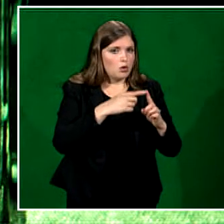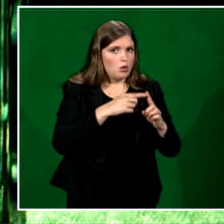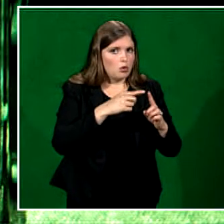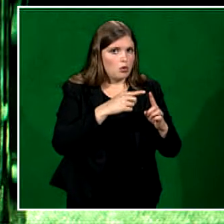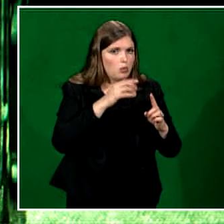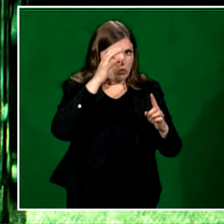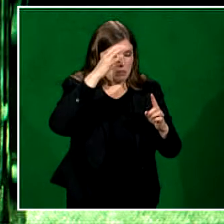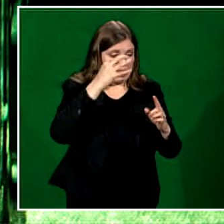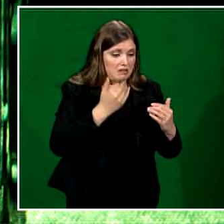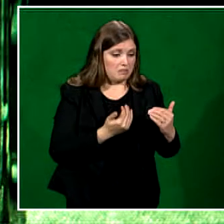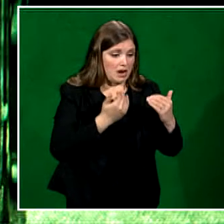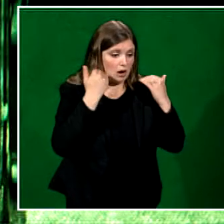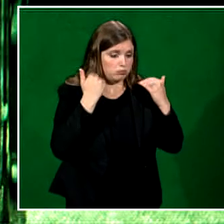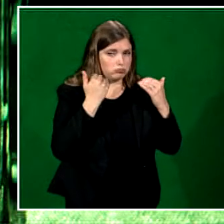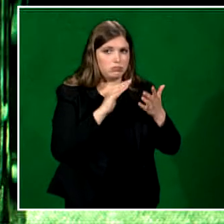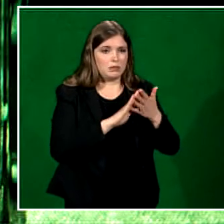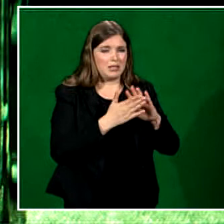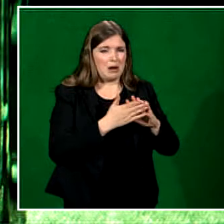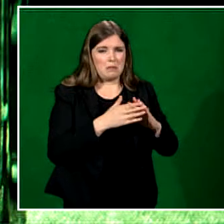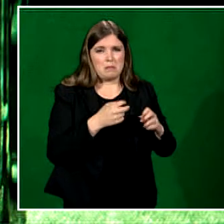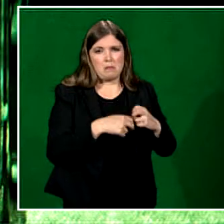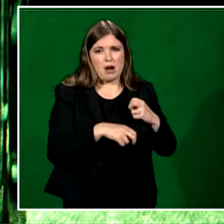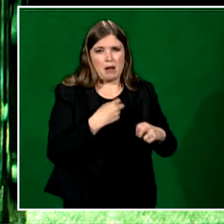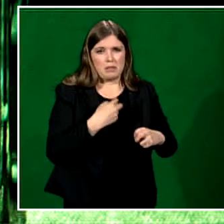becomes a problem for them.